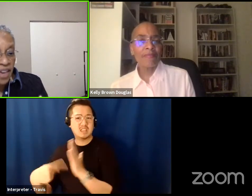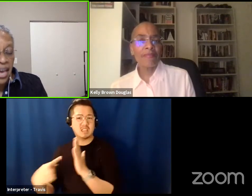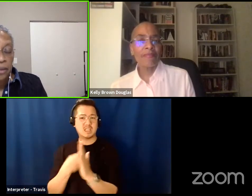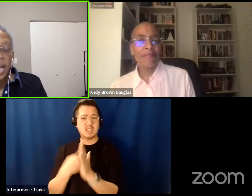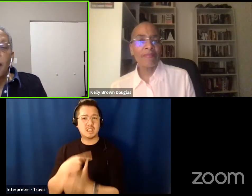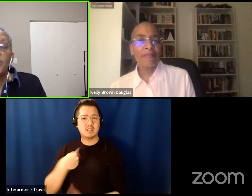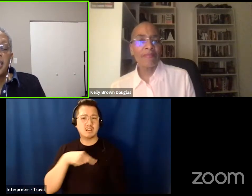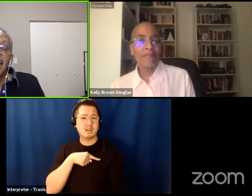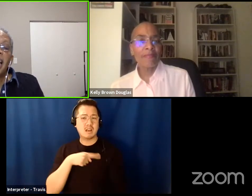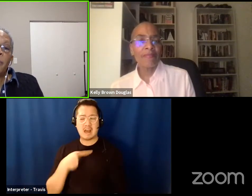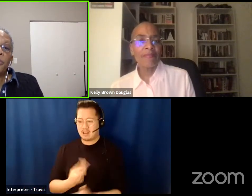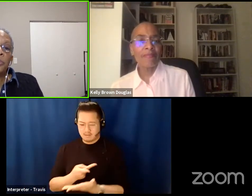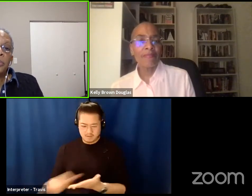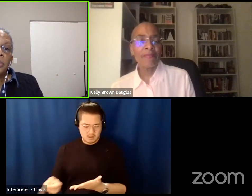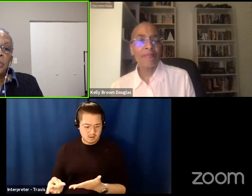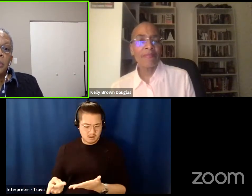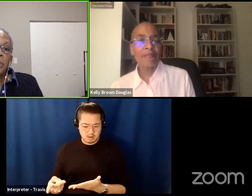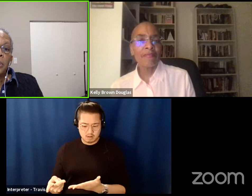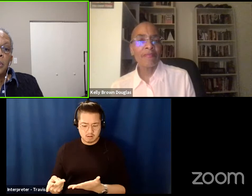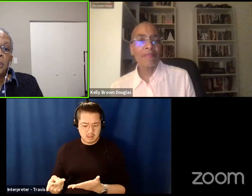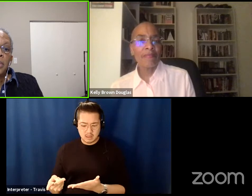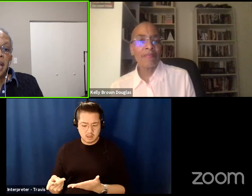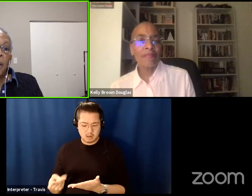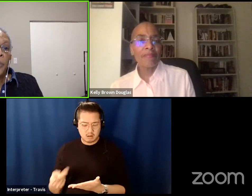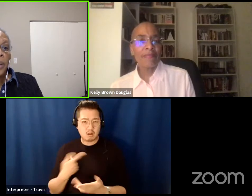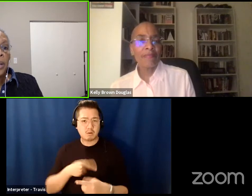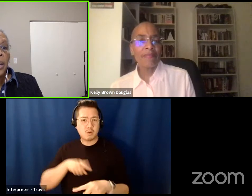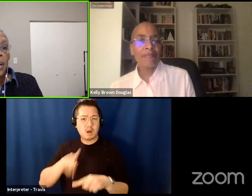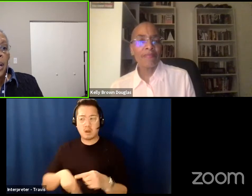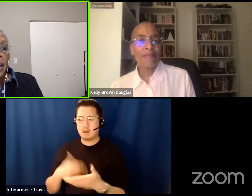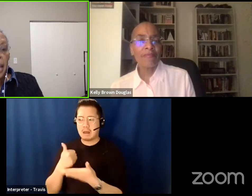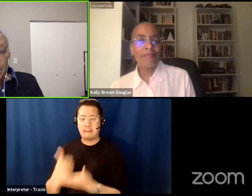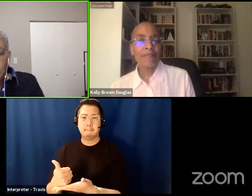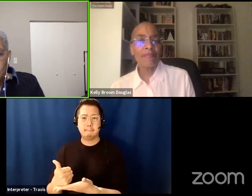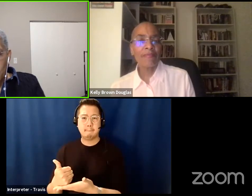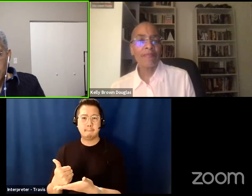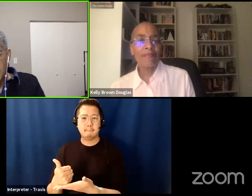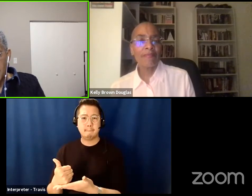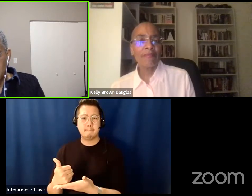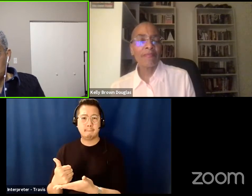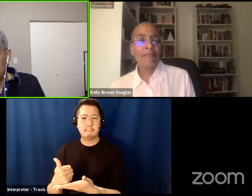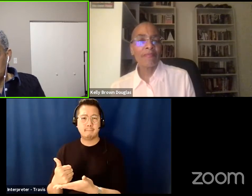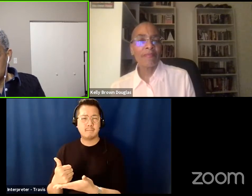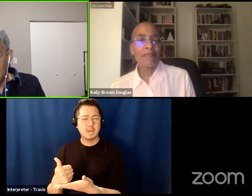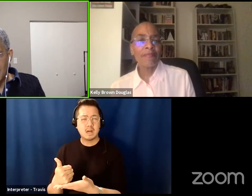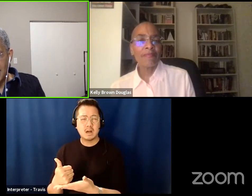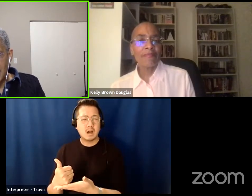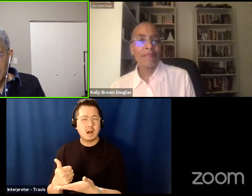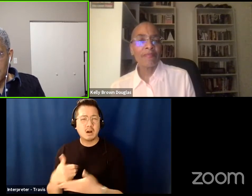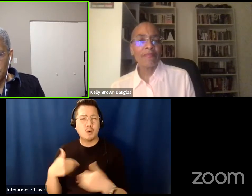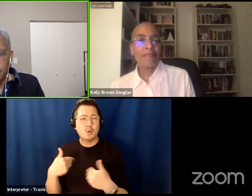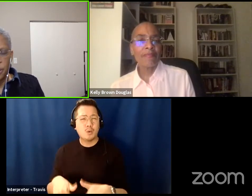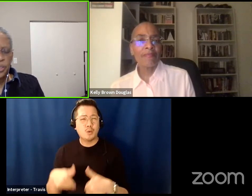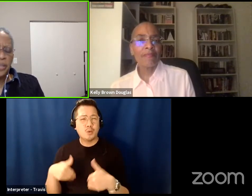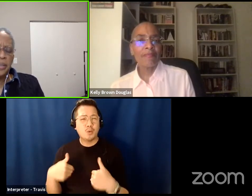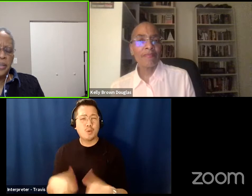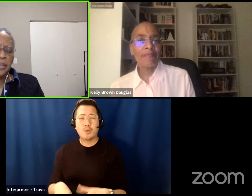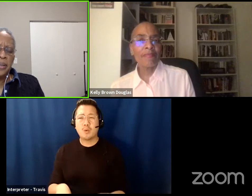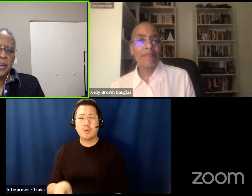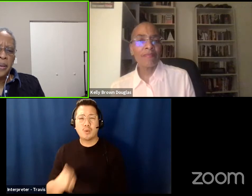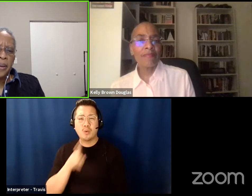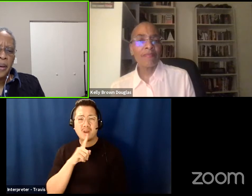I failed, I was not able to help. What does that do to the psyche of a